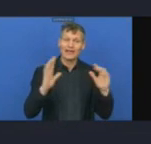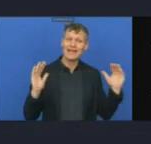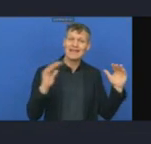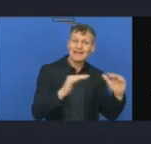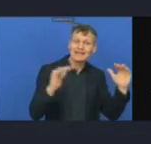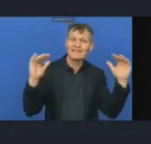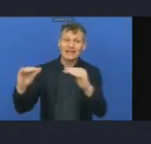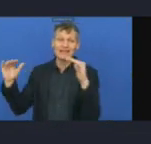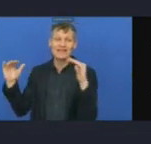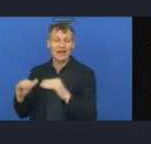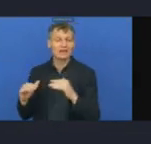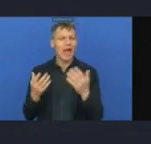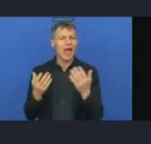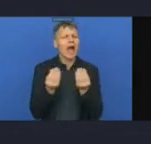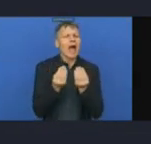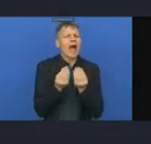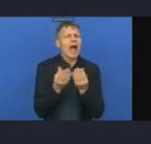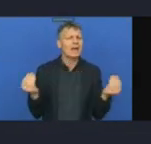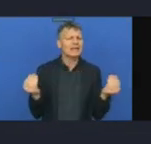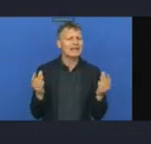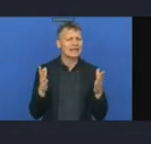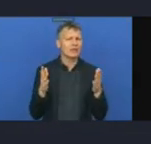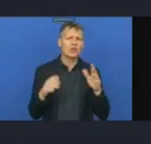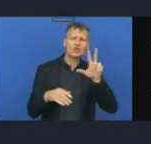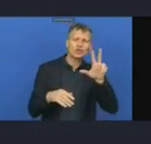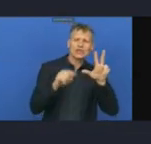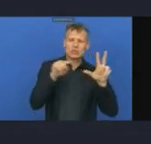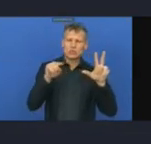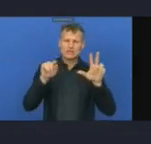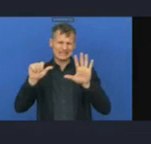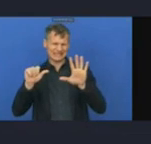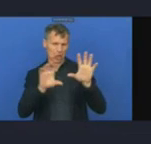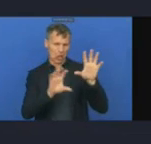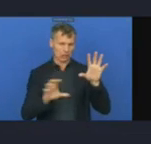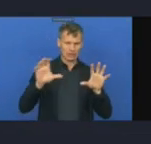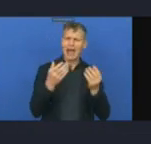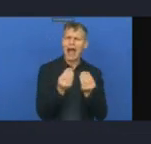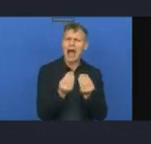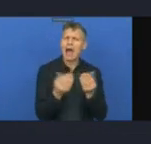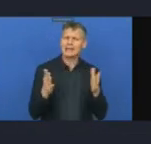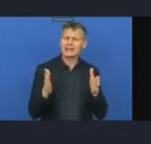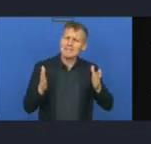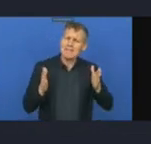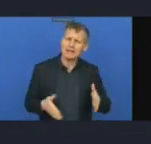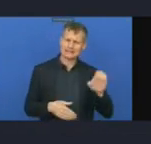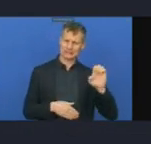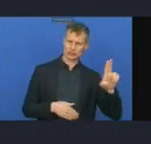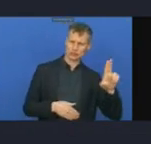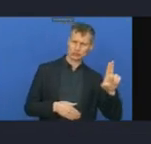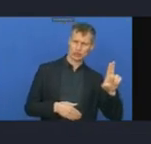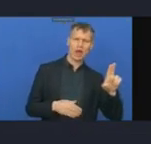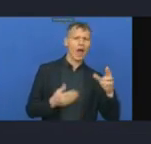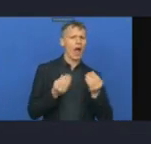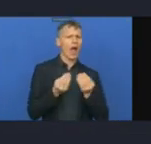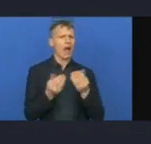EU countries, and how many can be Western Balkans and other partner countries? Yeah, true that